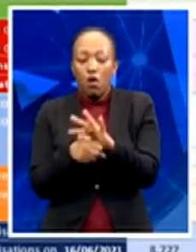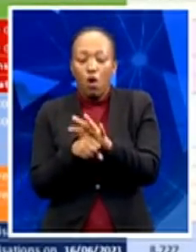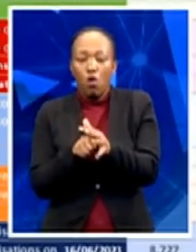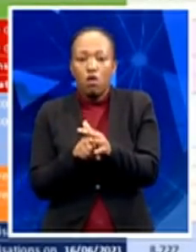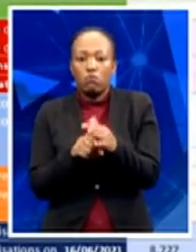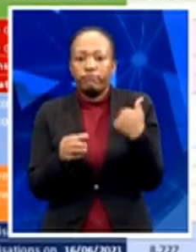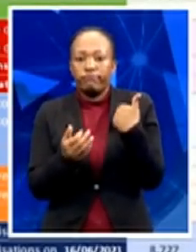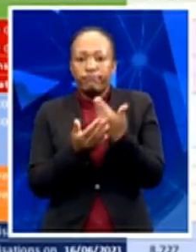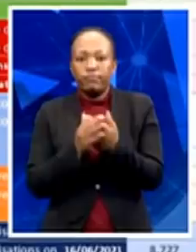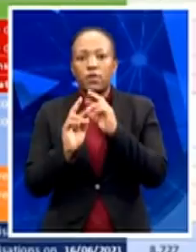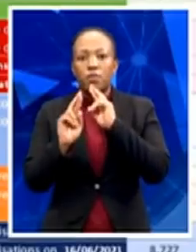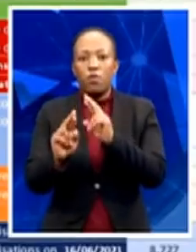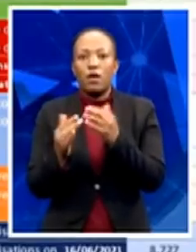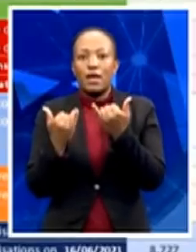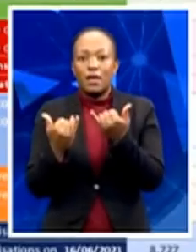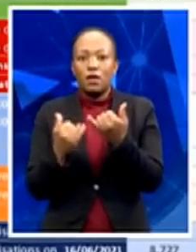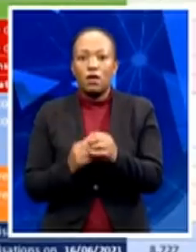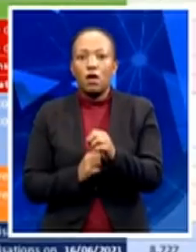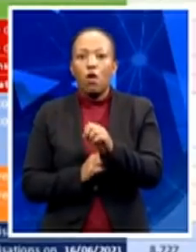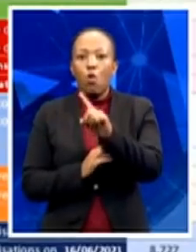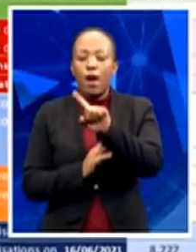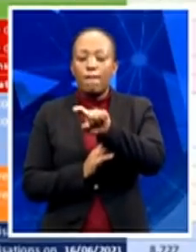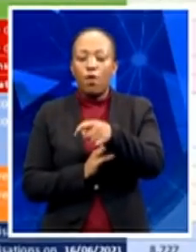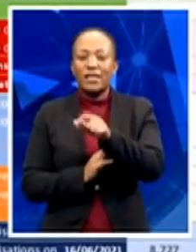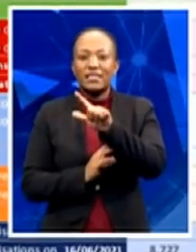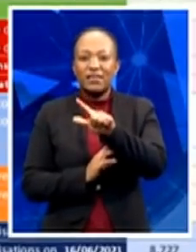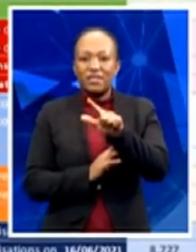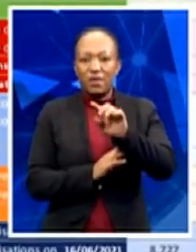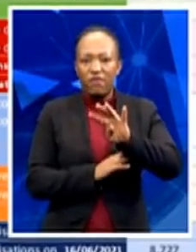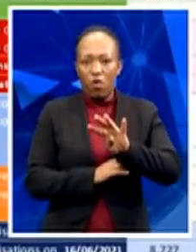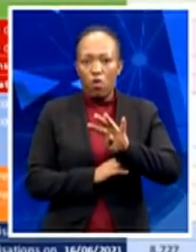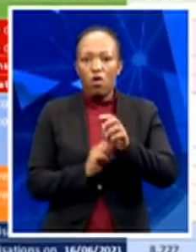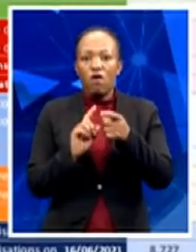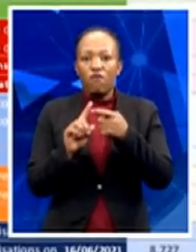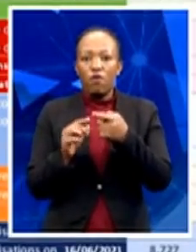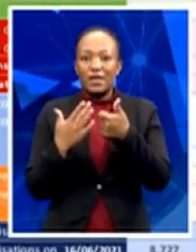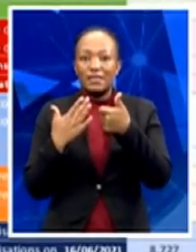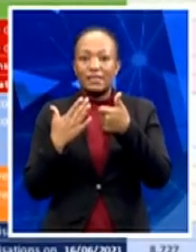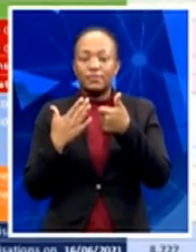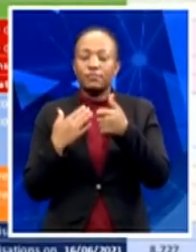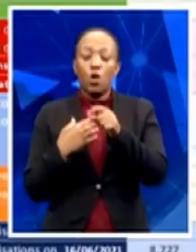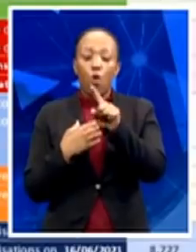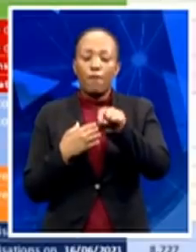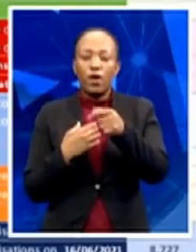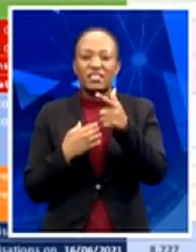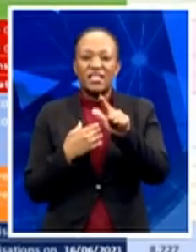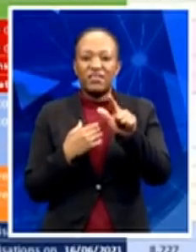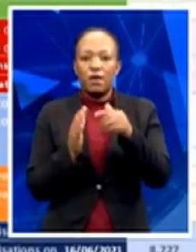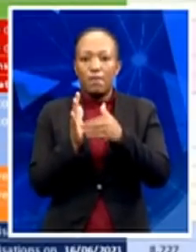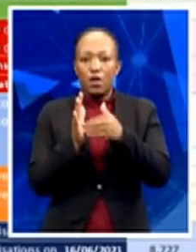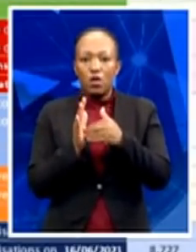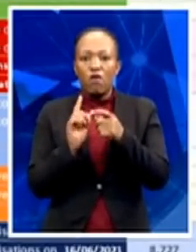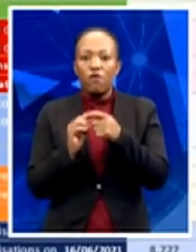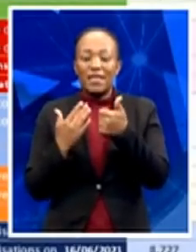at 1.774 as of the 6 million as of the 16th of June 2021. This